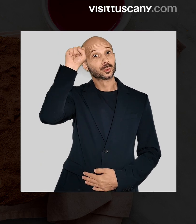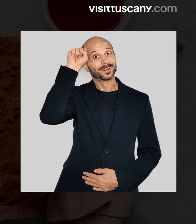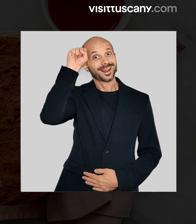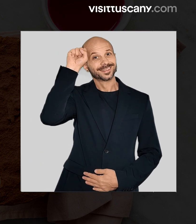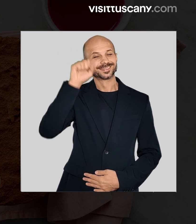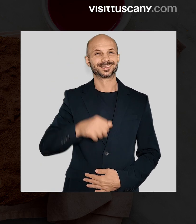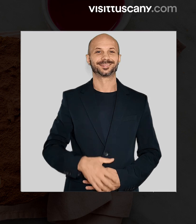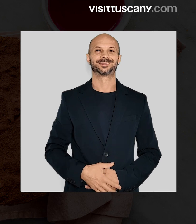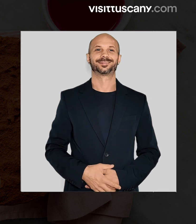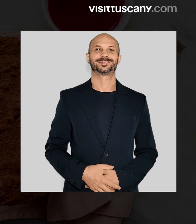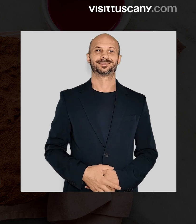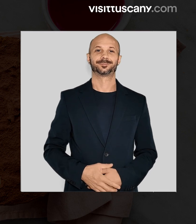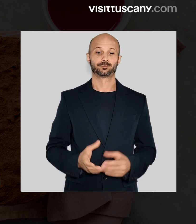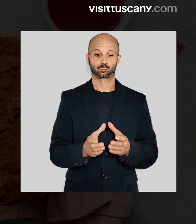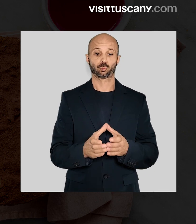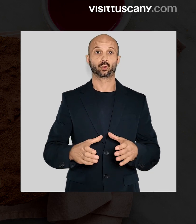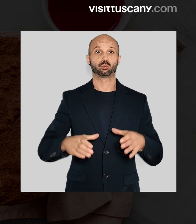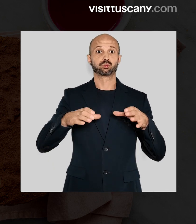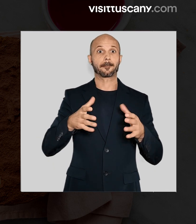Method: